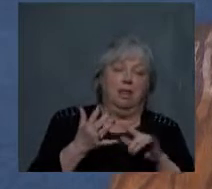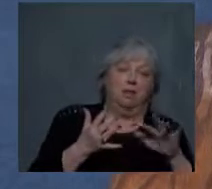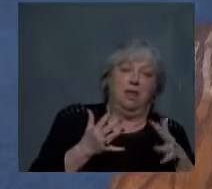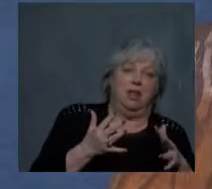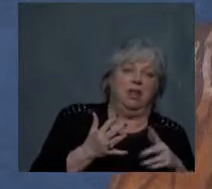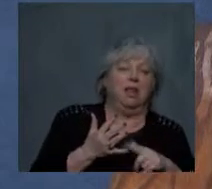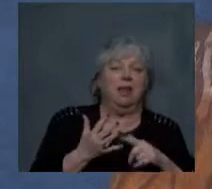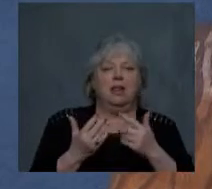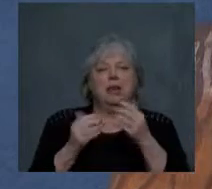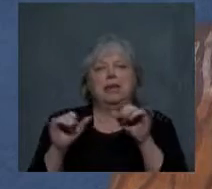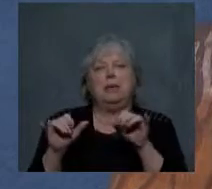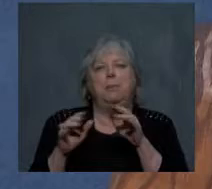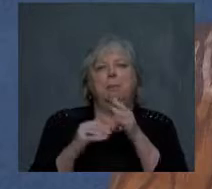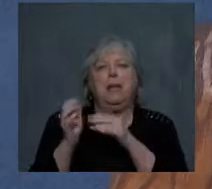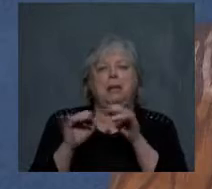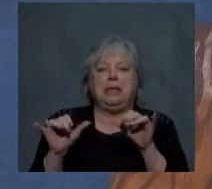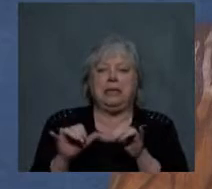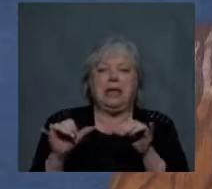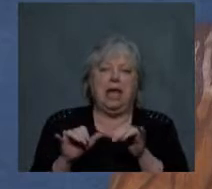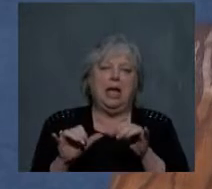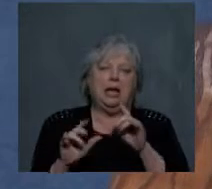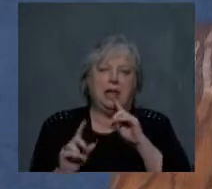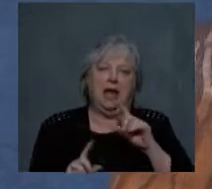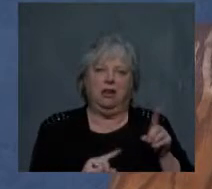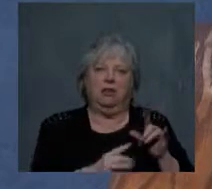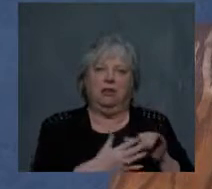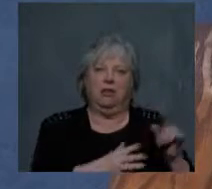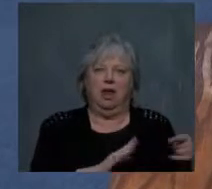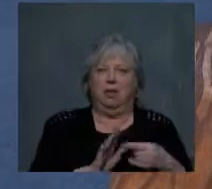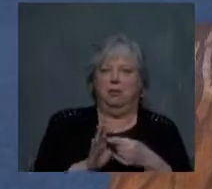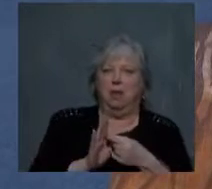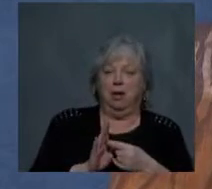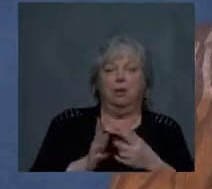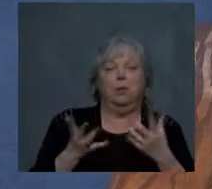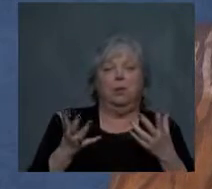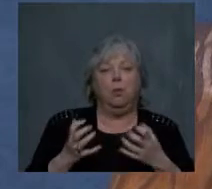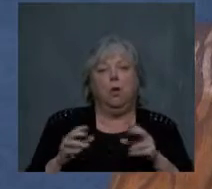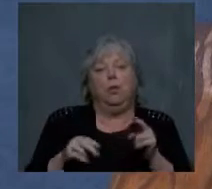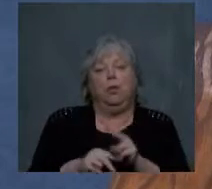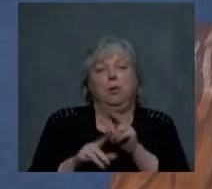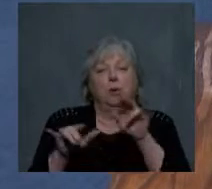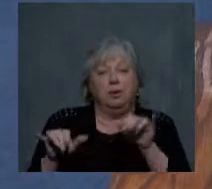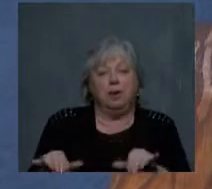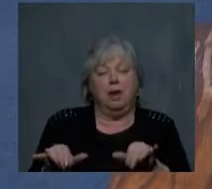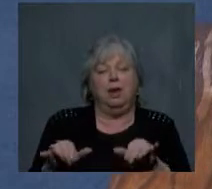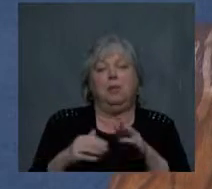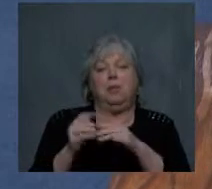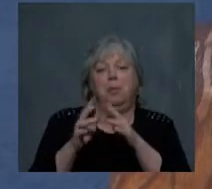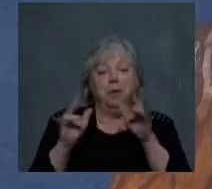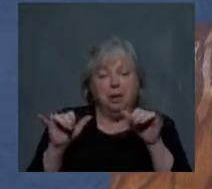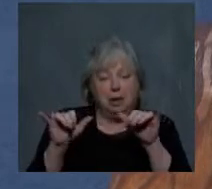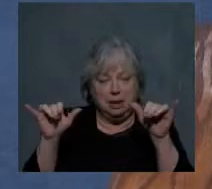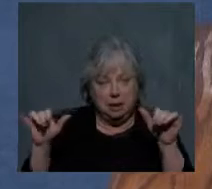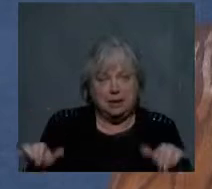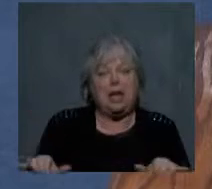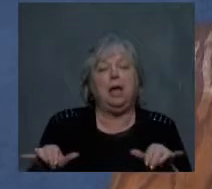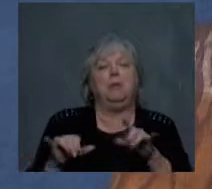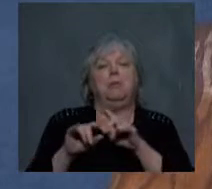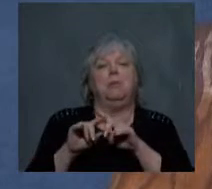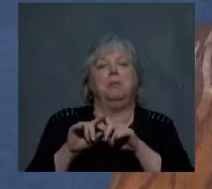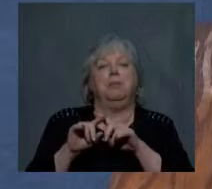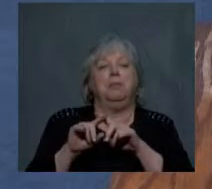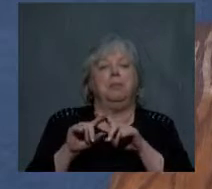demand. We want to keep the building the same and the use the same, just allow somebody else to use it. The